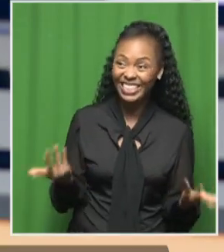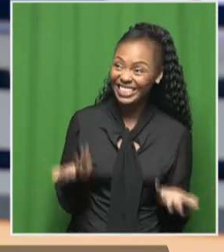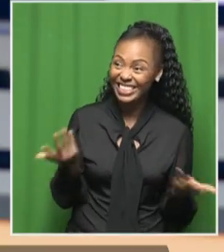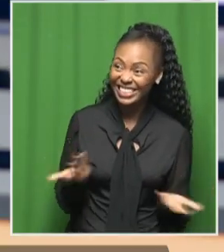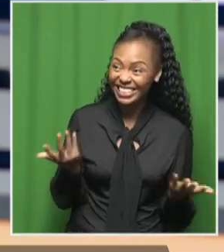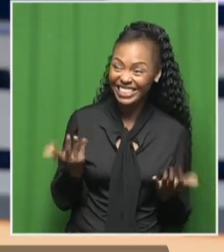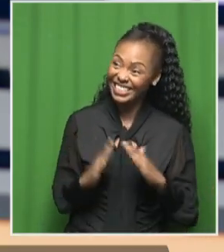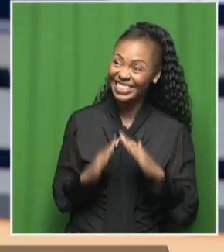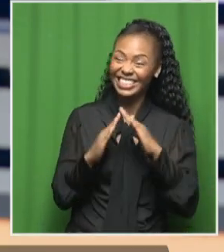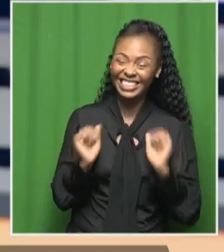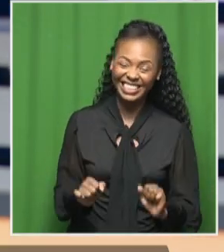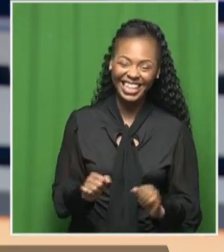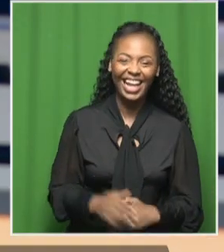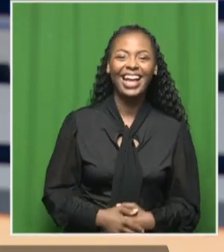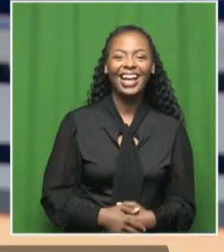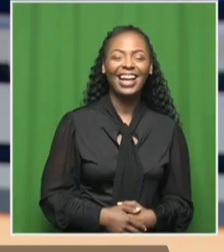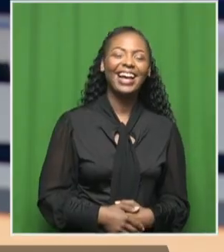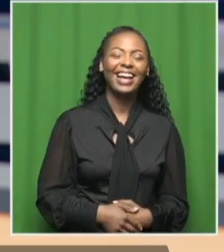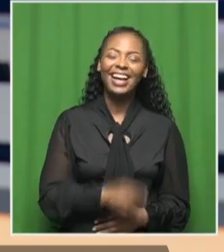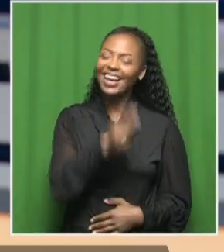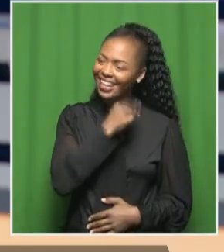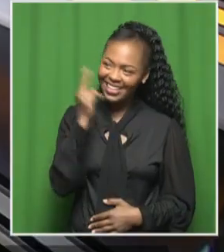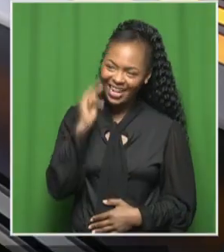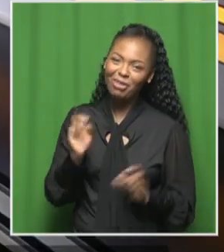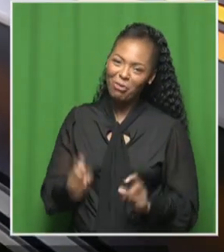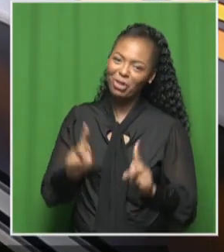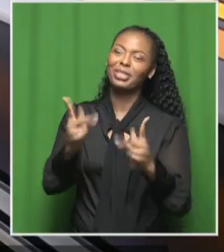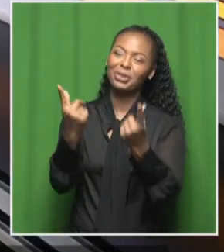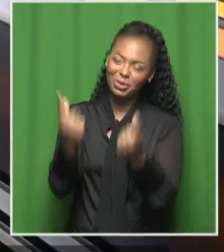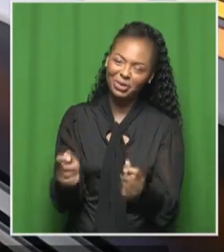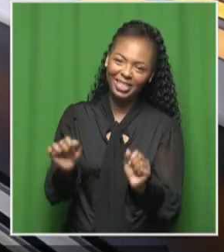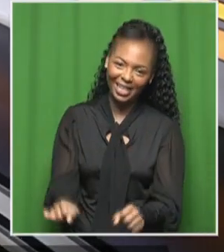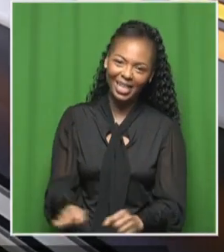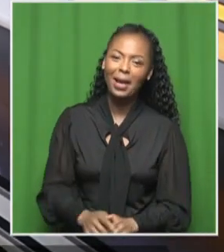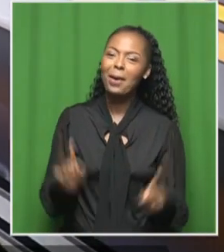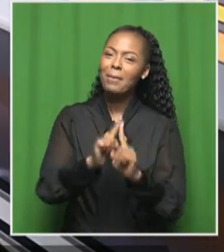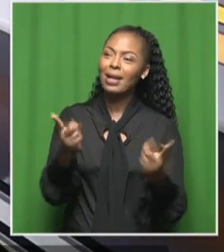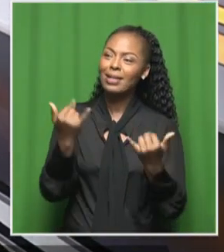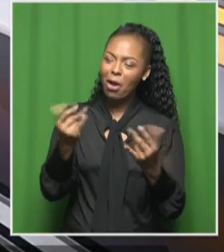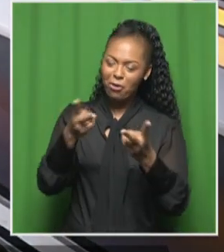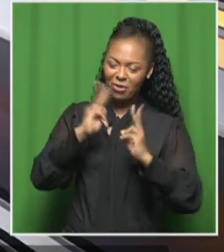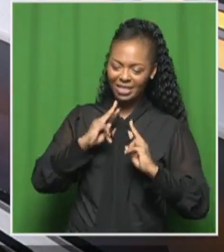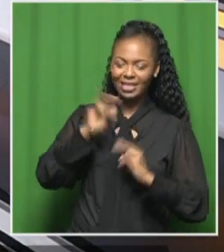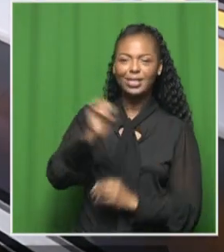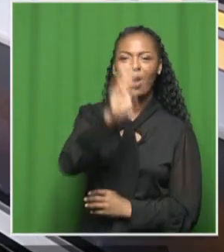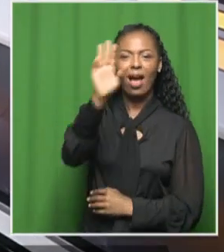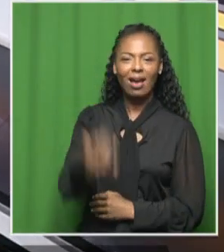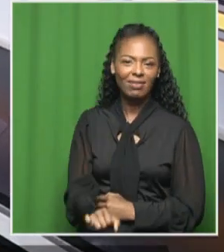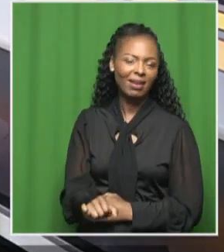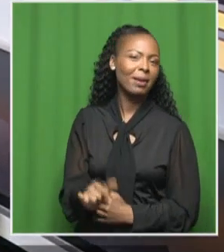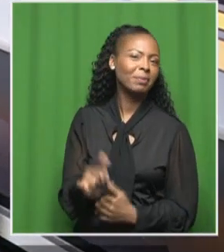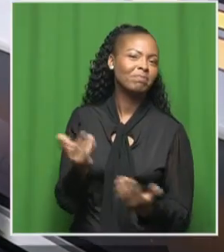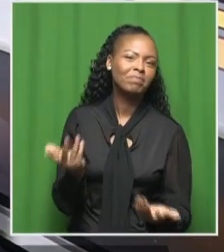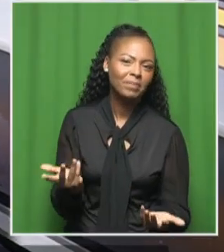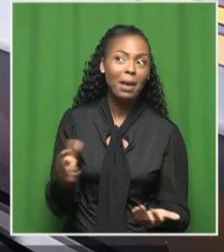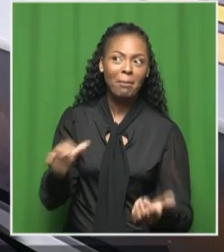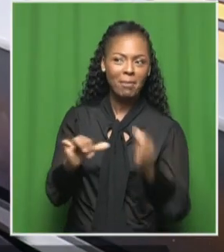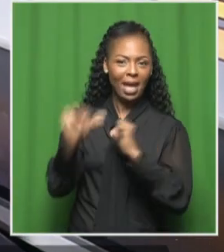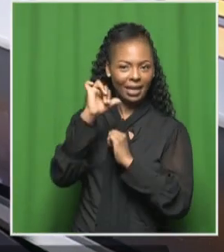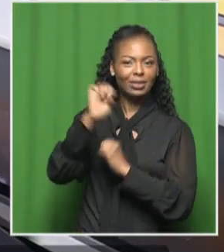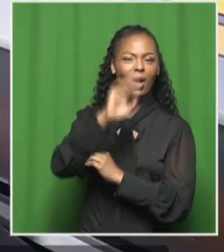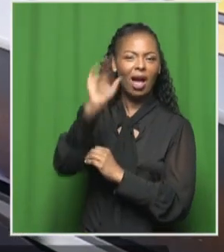No, but it's great that you had that opportunity to do that. Yeah. But coming to South Africa, you know, returning, what is it that